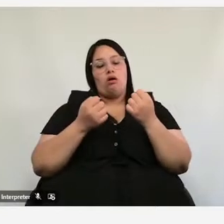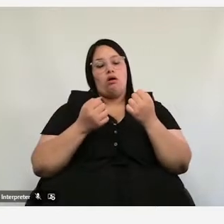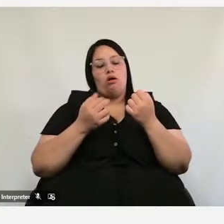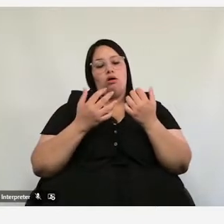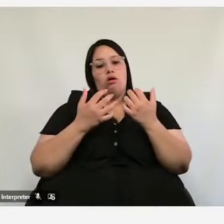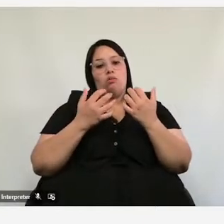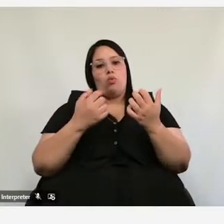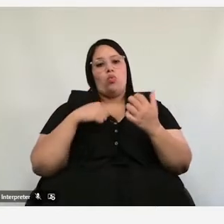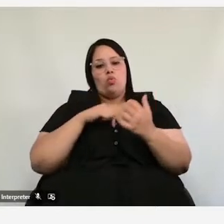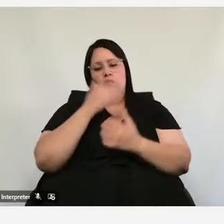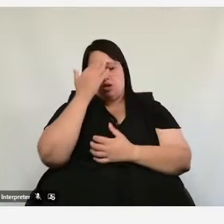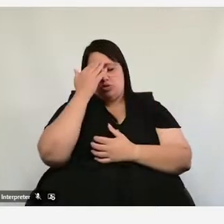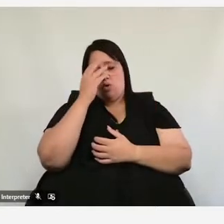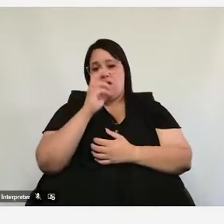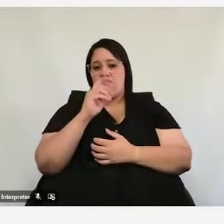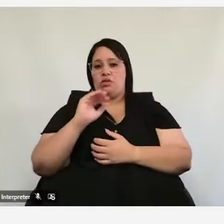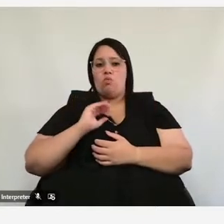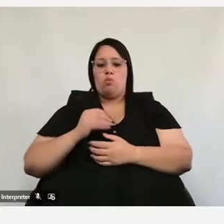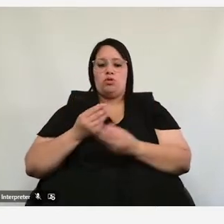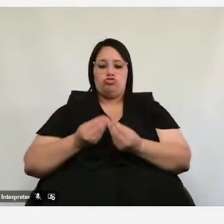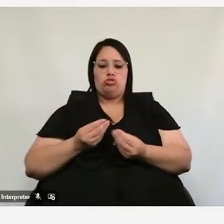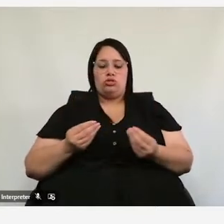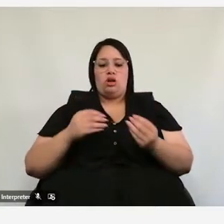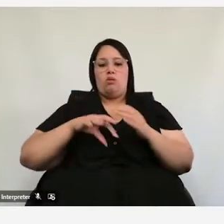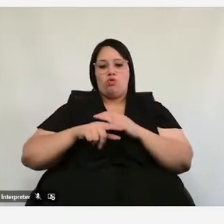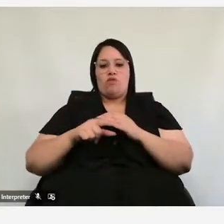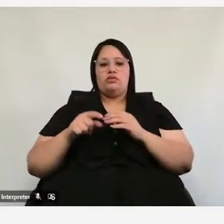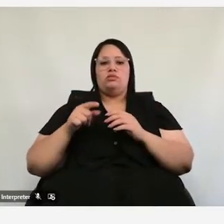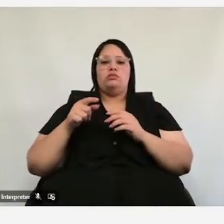that everyday women and children in the province are hunted.